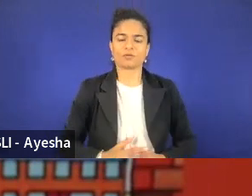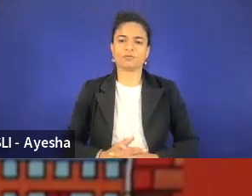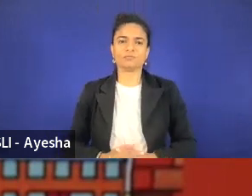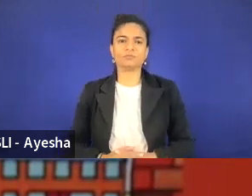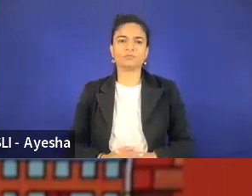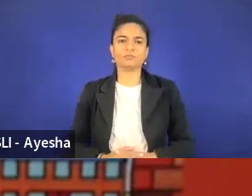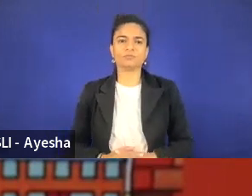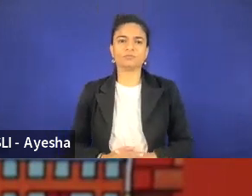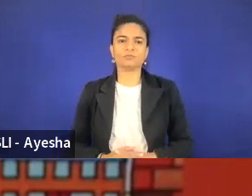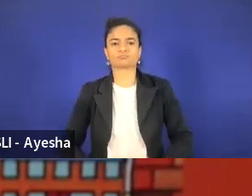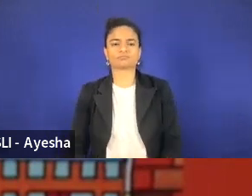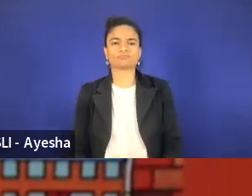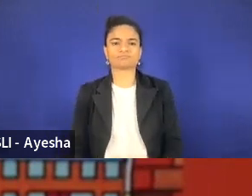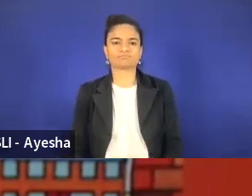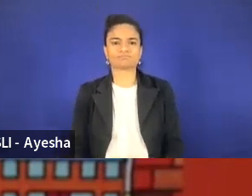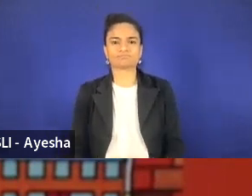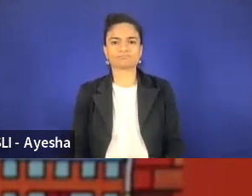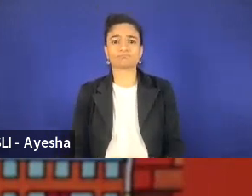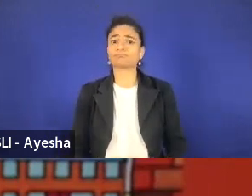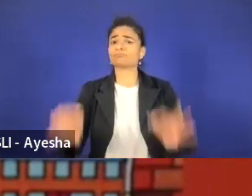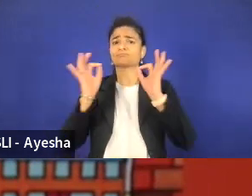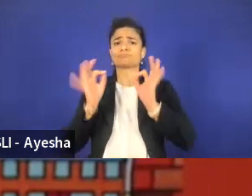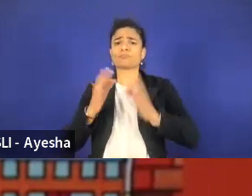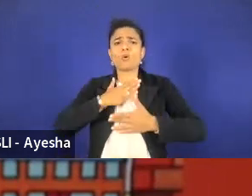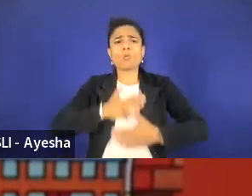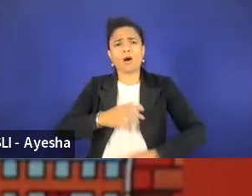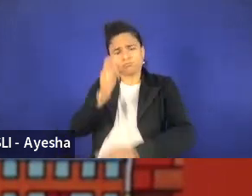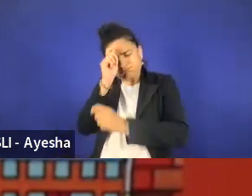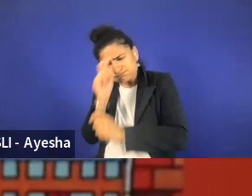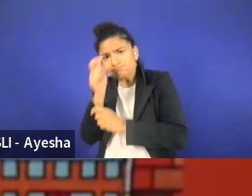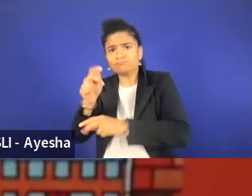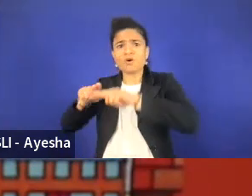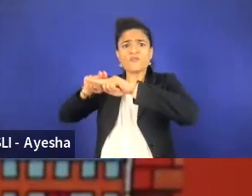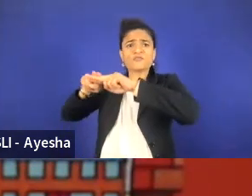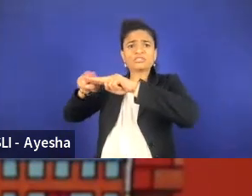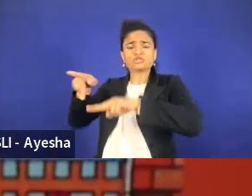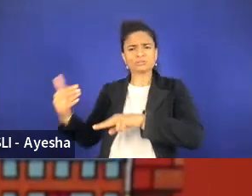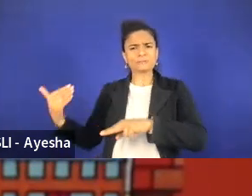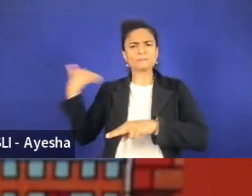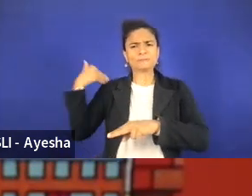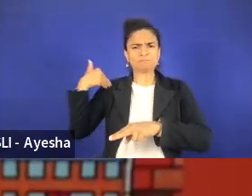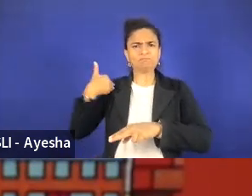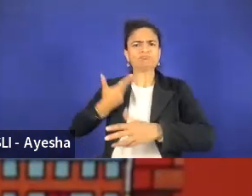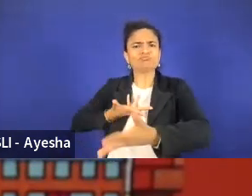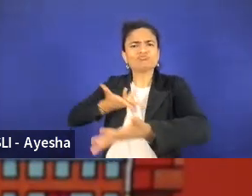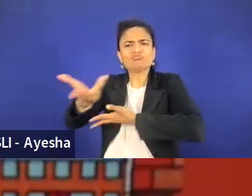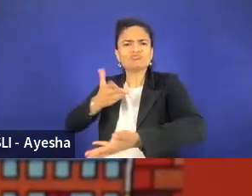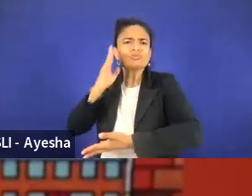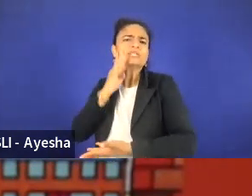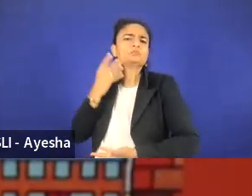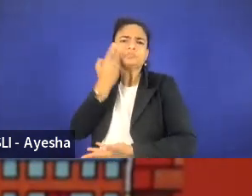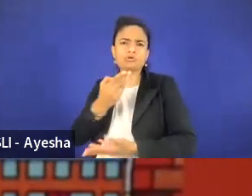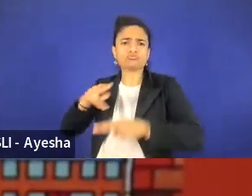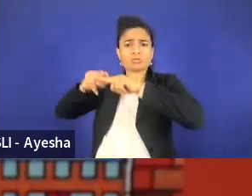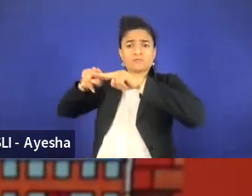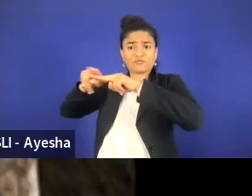mechanisms and organizations of and for persons with disability with regards to Fiji's social protection scheme for persons